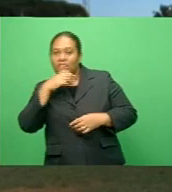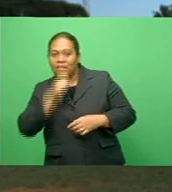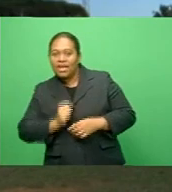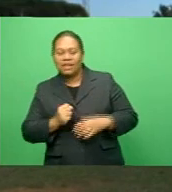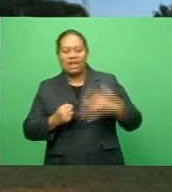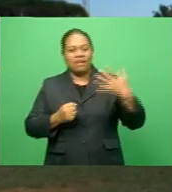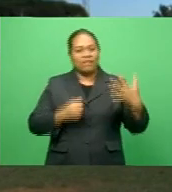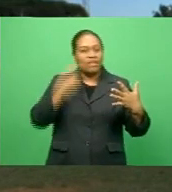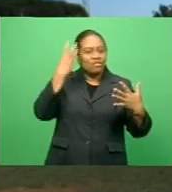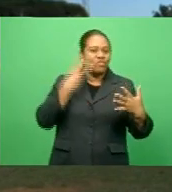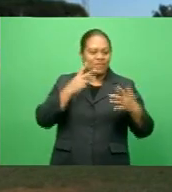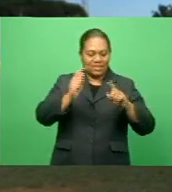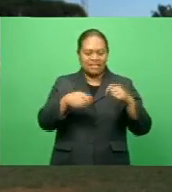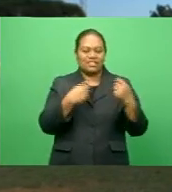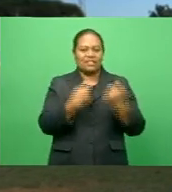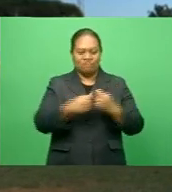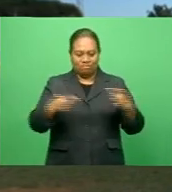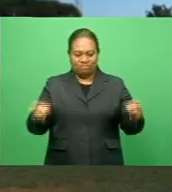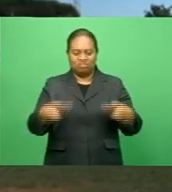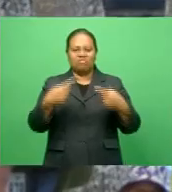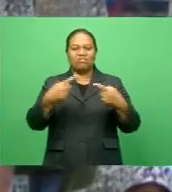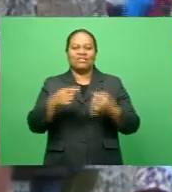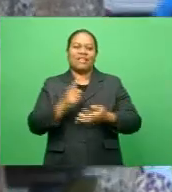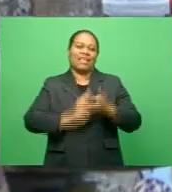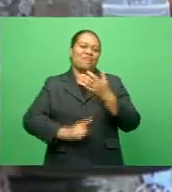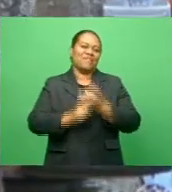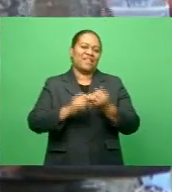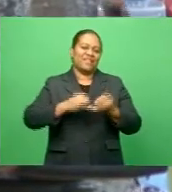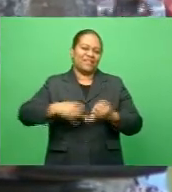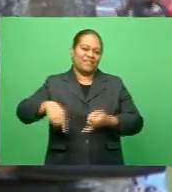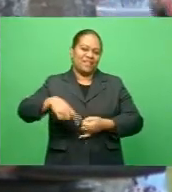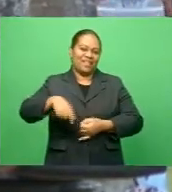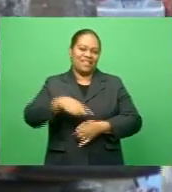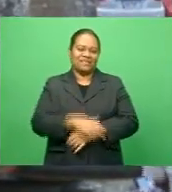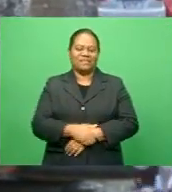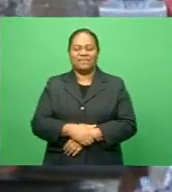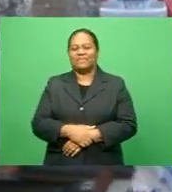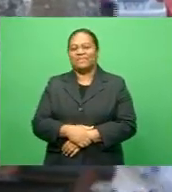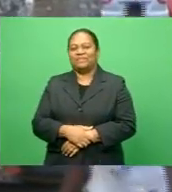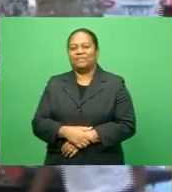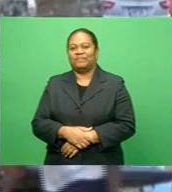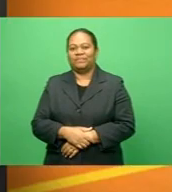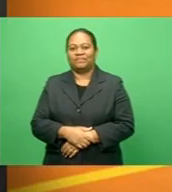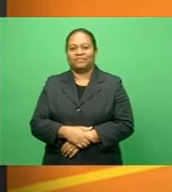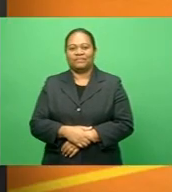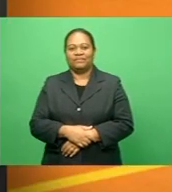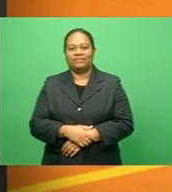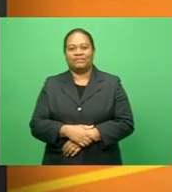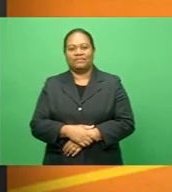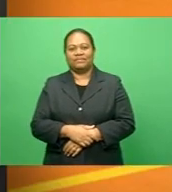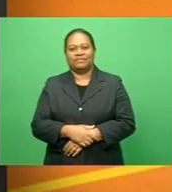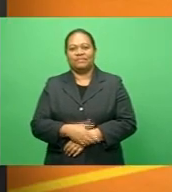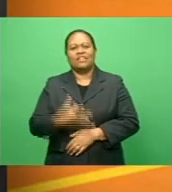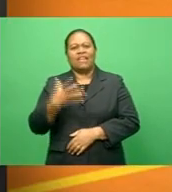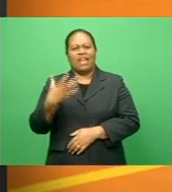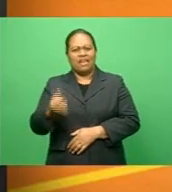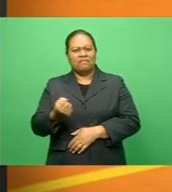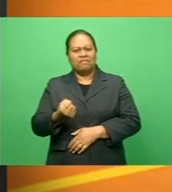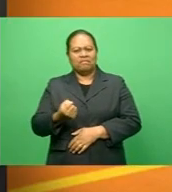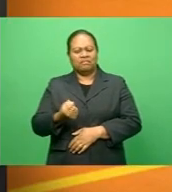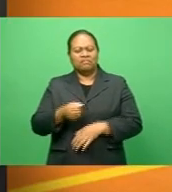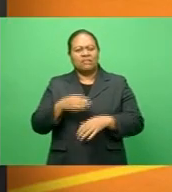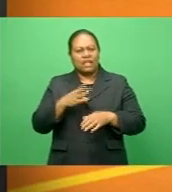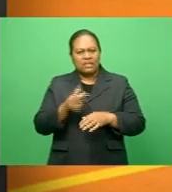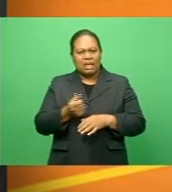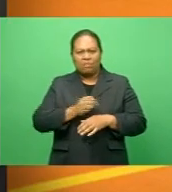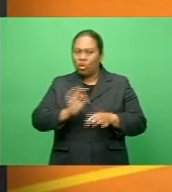and 5 women's teams competing in Suva. Carlini Tavi, FBC Sports. There's been some major upsets